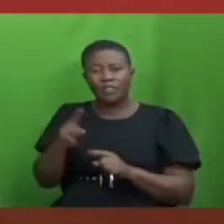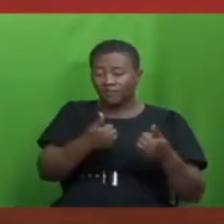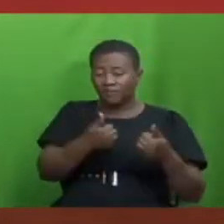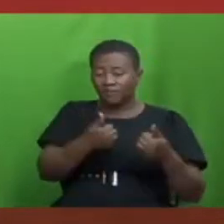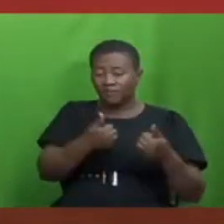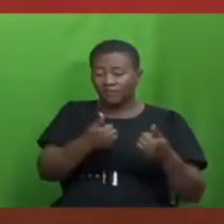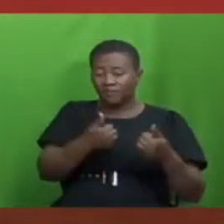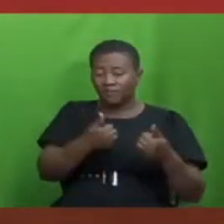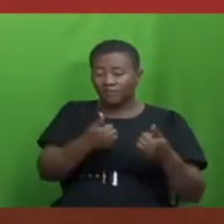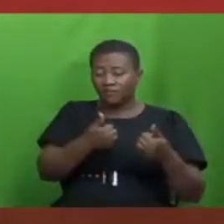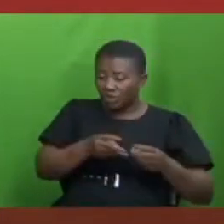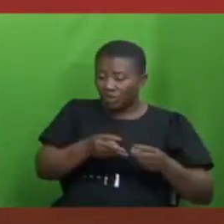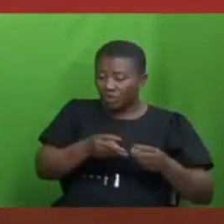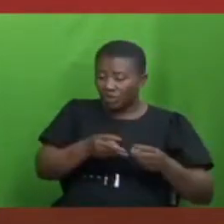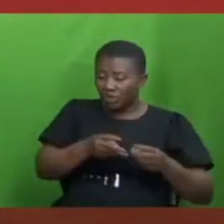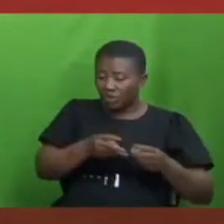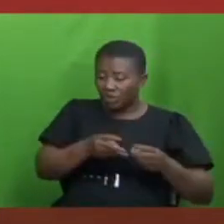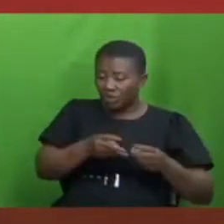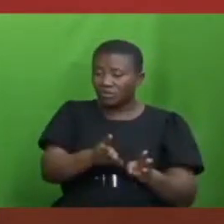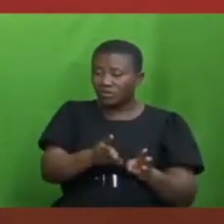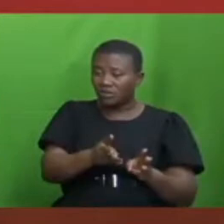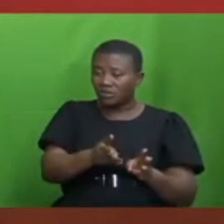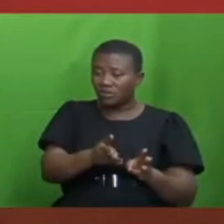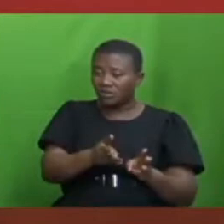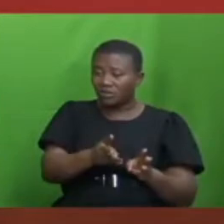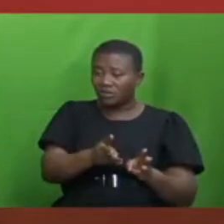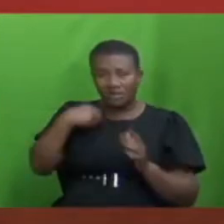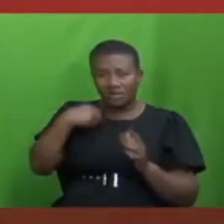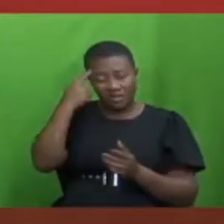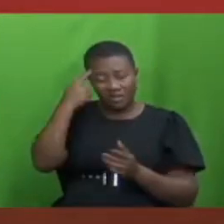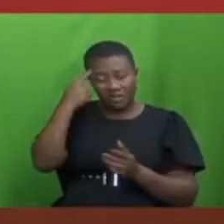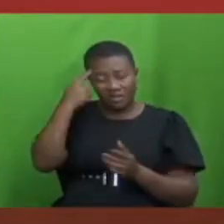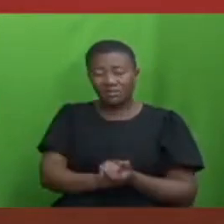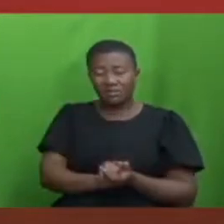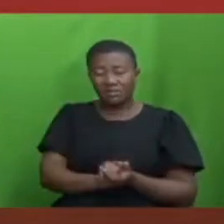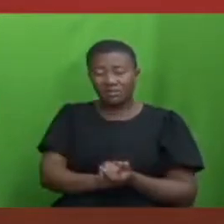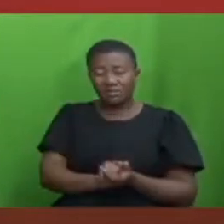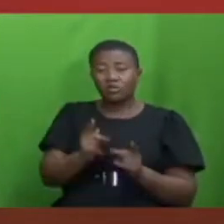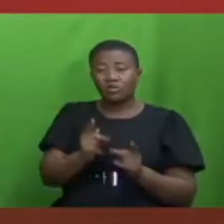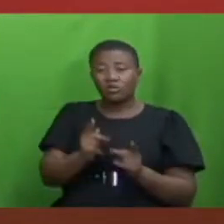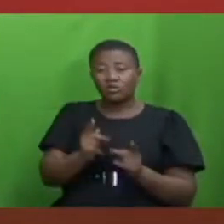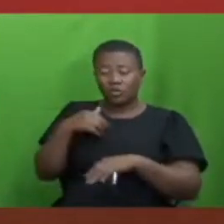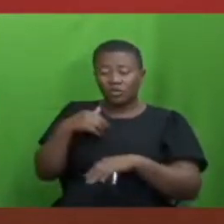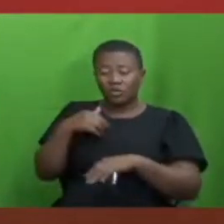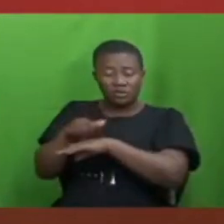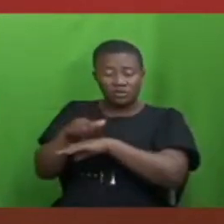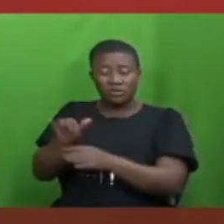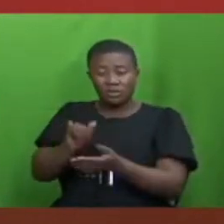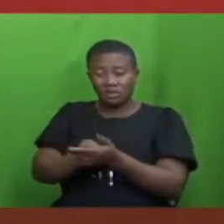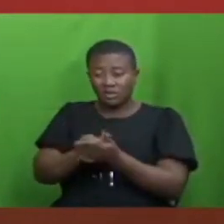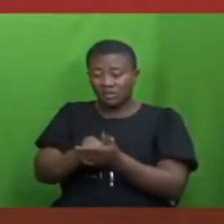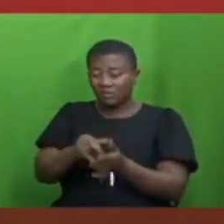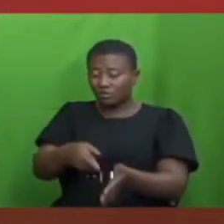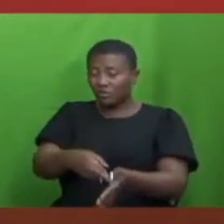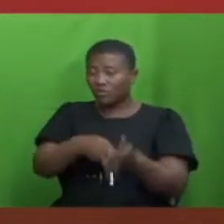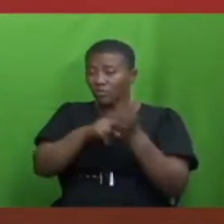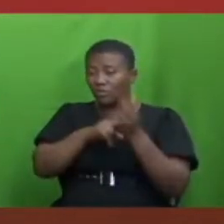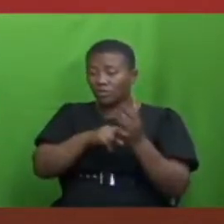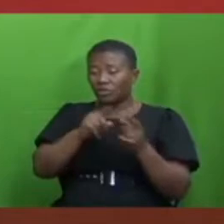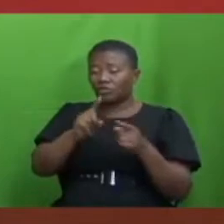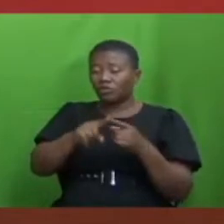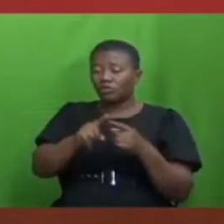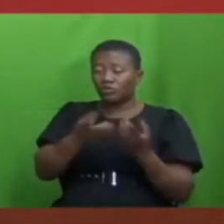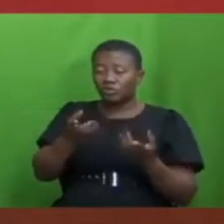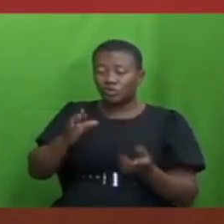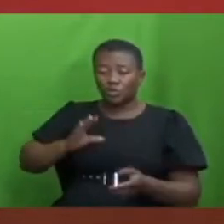do. So I will refer the said request to the